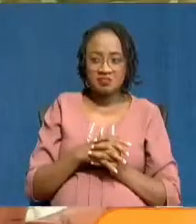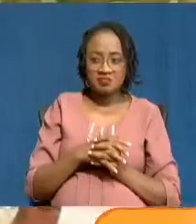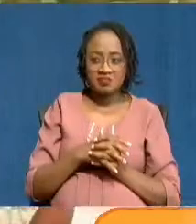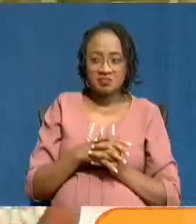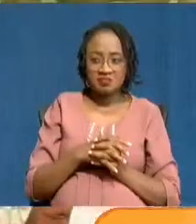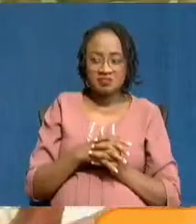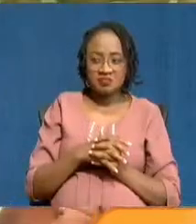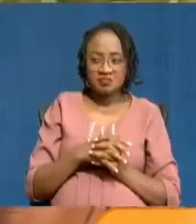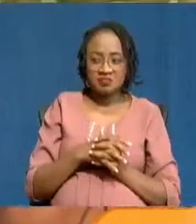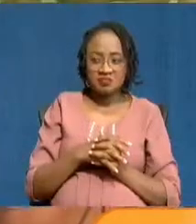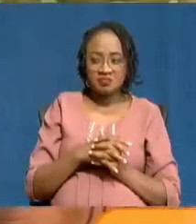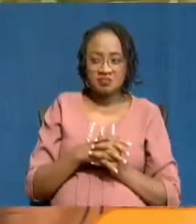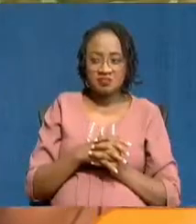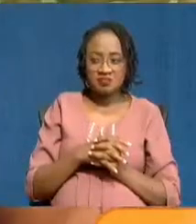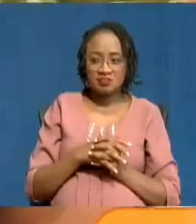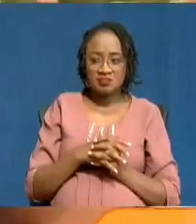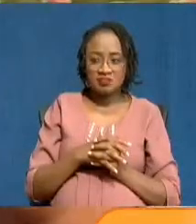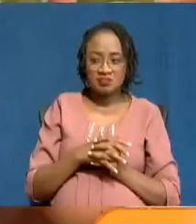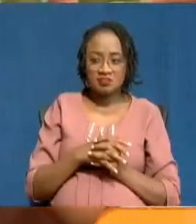she was using